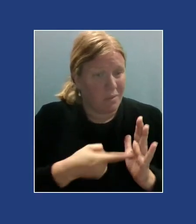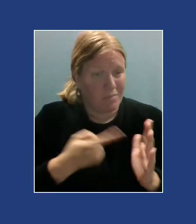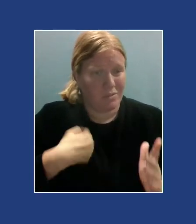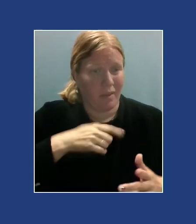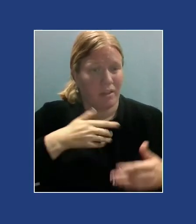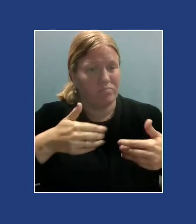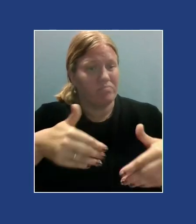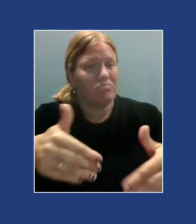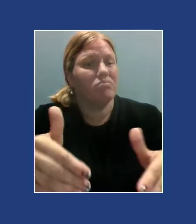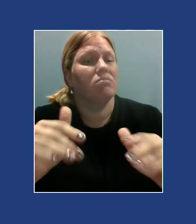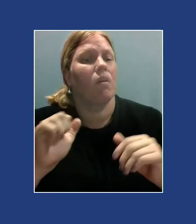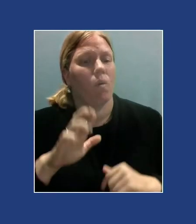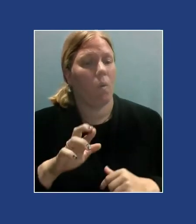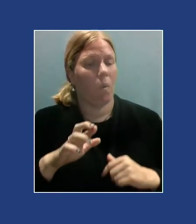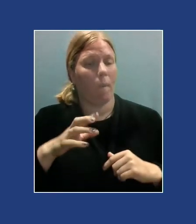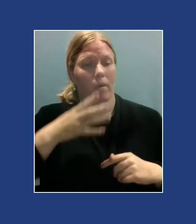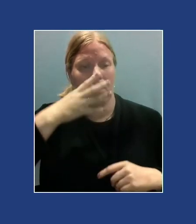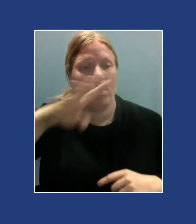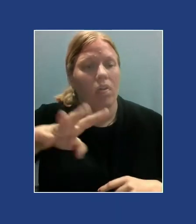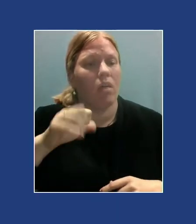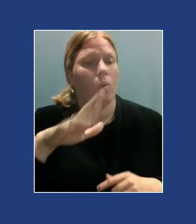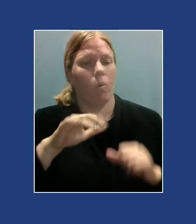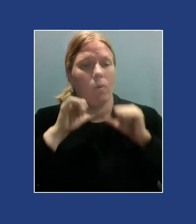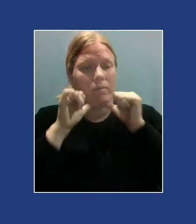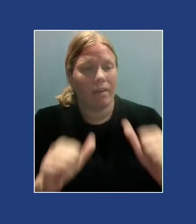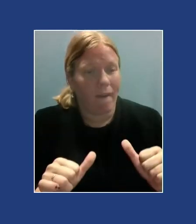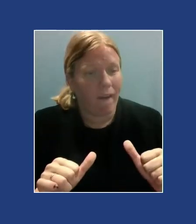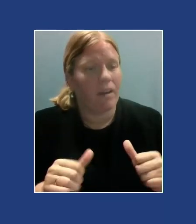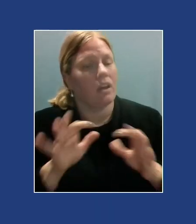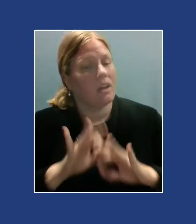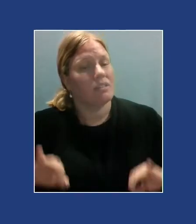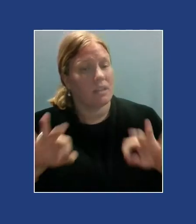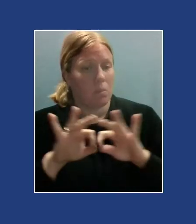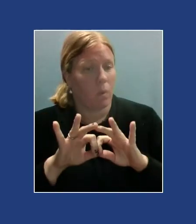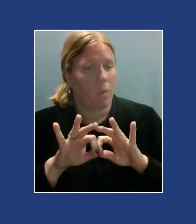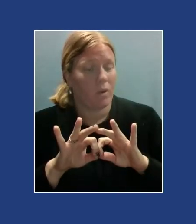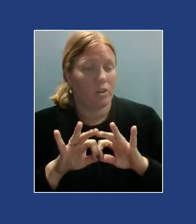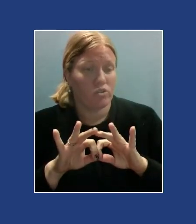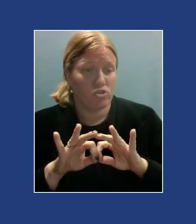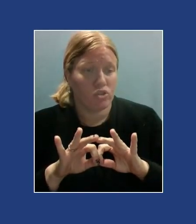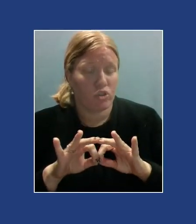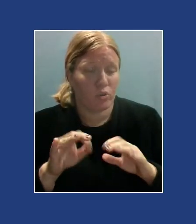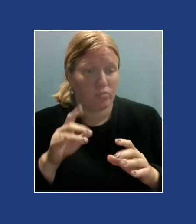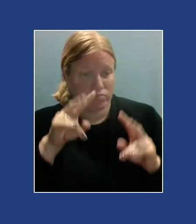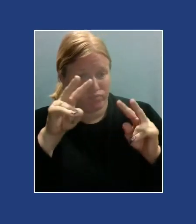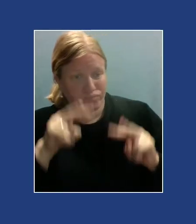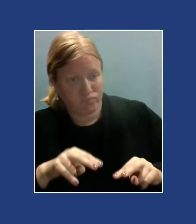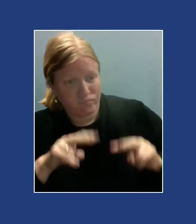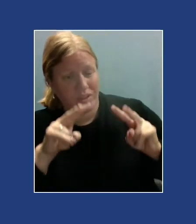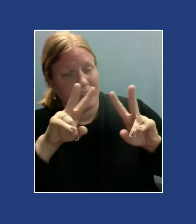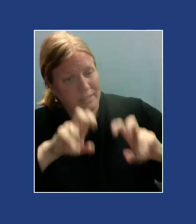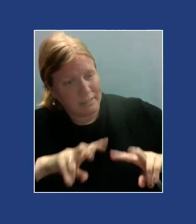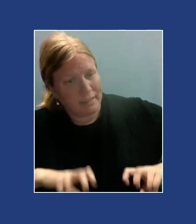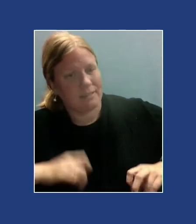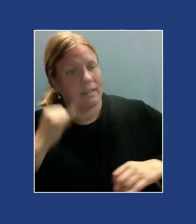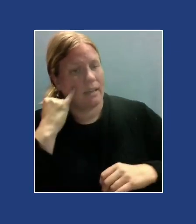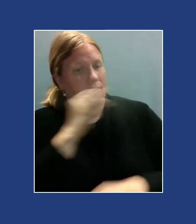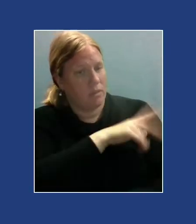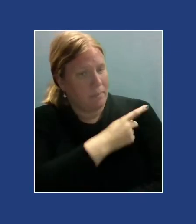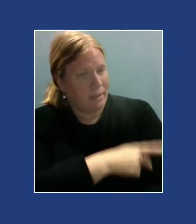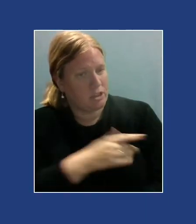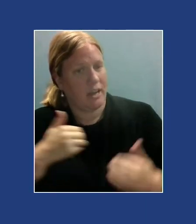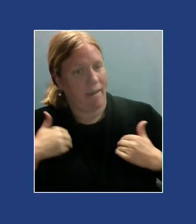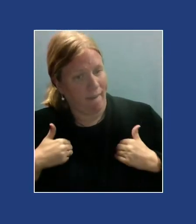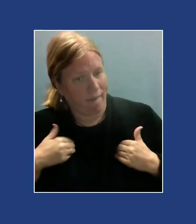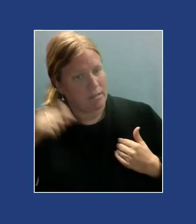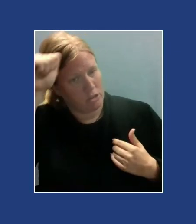surgical care. It's really important to elicit a careful history of gender identity development to assess if the patient's disclosed gender